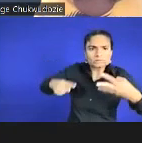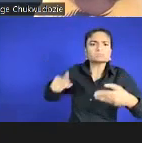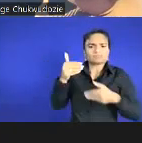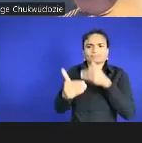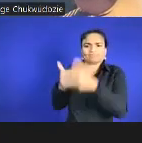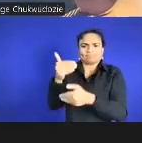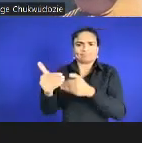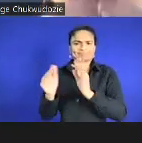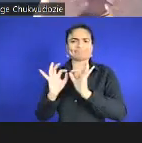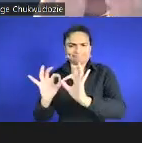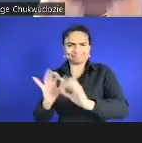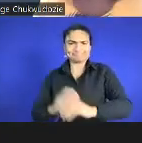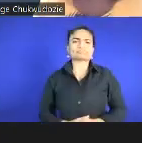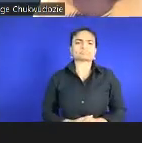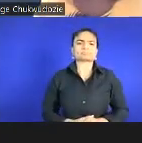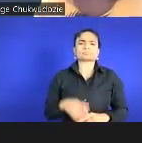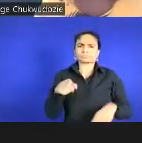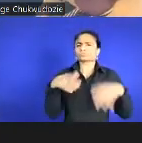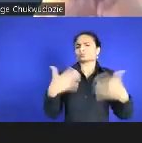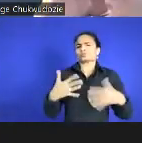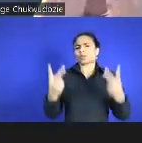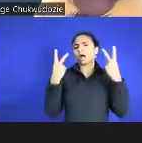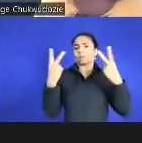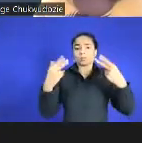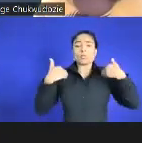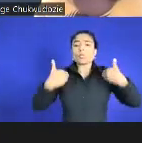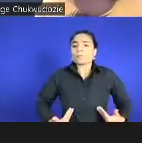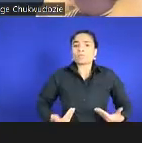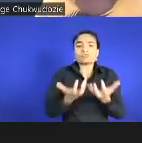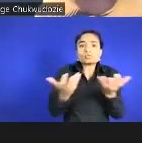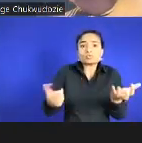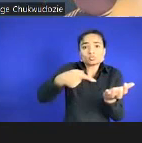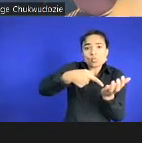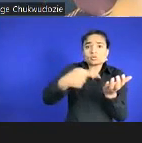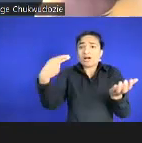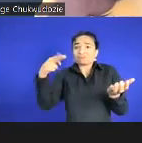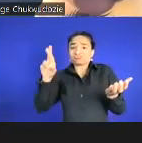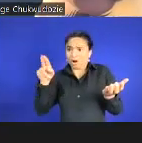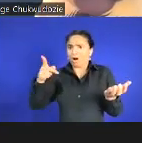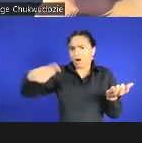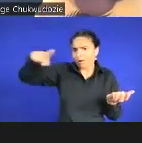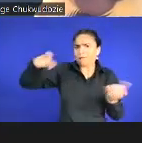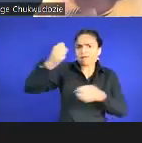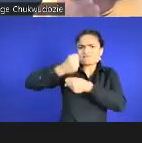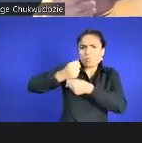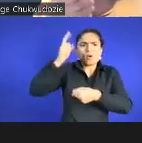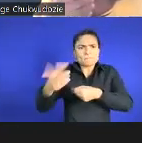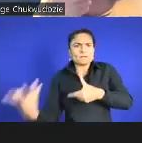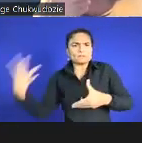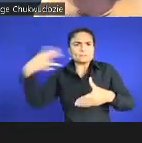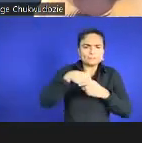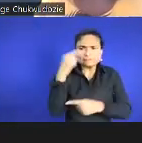staff, and then the human resource will be faced with the responsibility of pulling out the policies, and